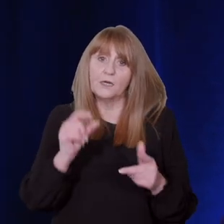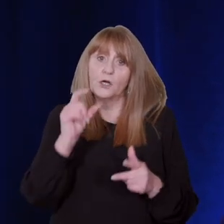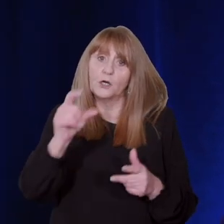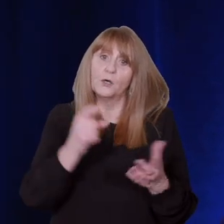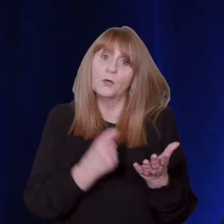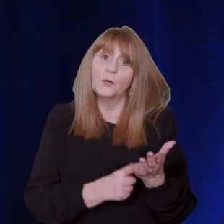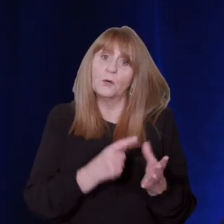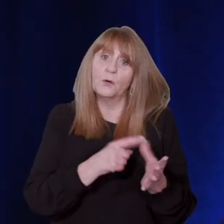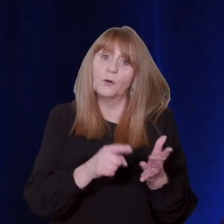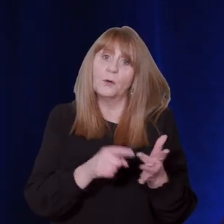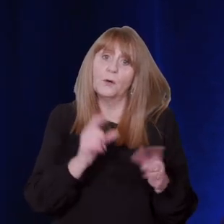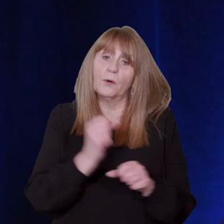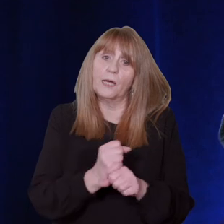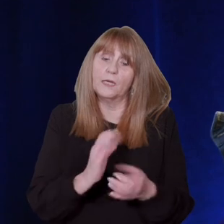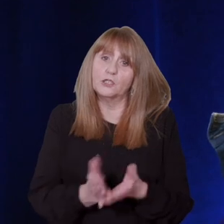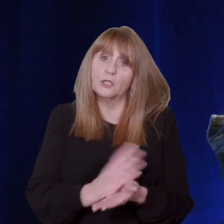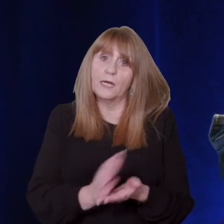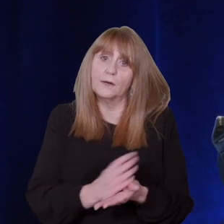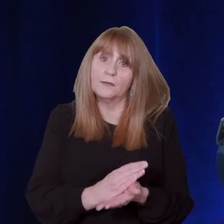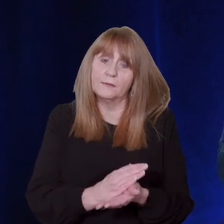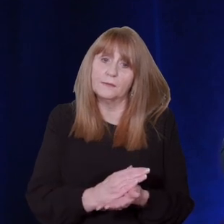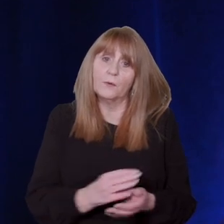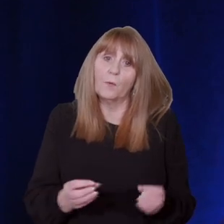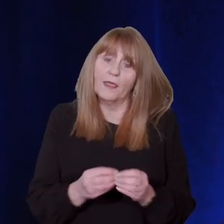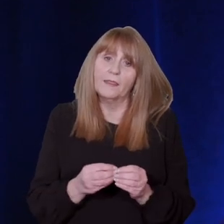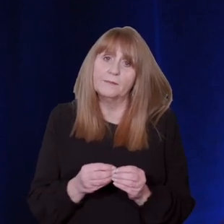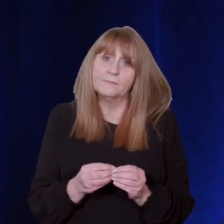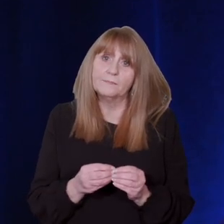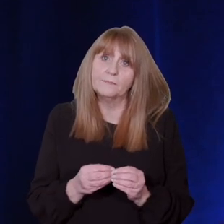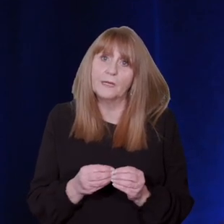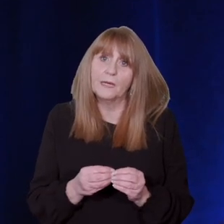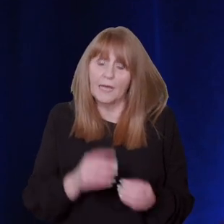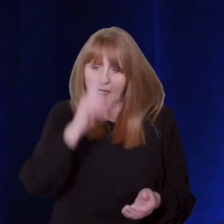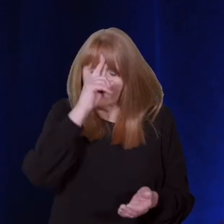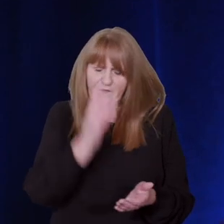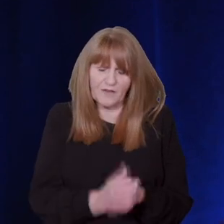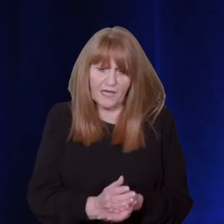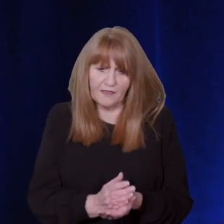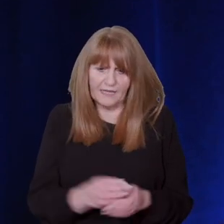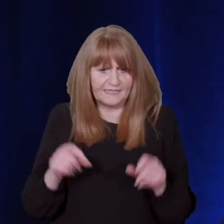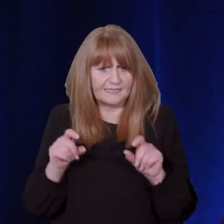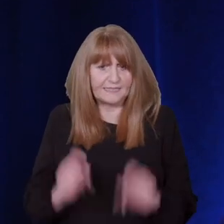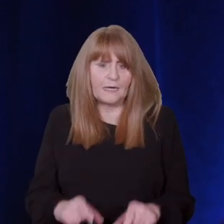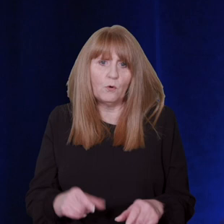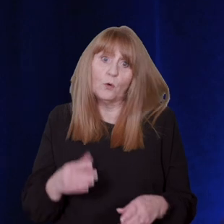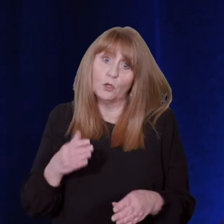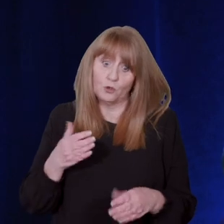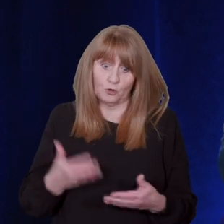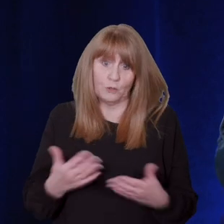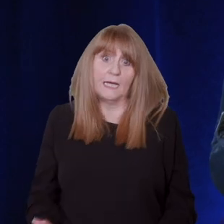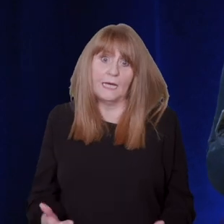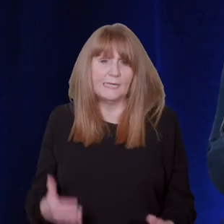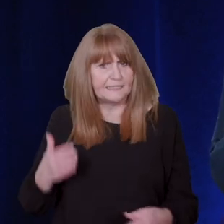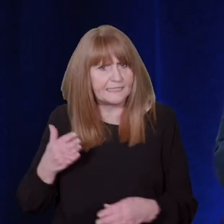recently. Jason Leach openly shared he has a faith, but that he still today serves in church. And he actually addressed the